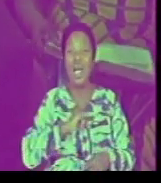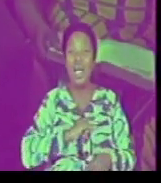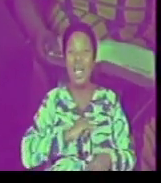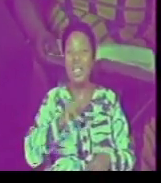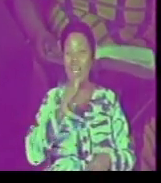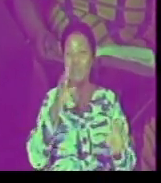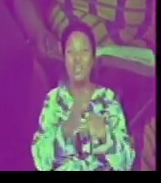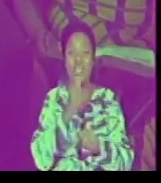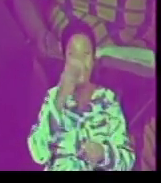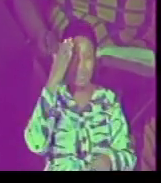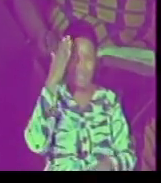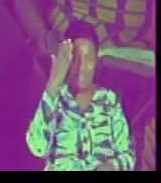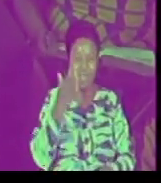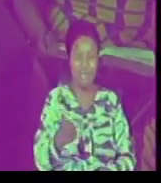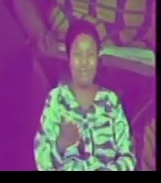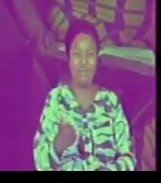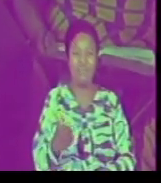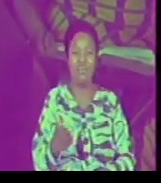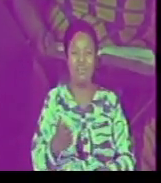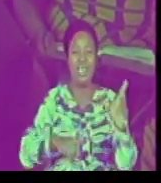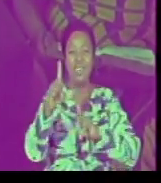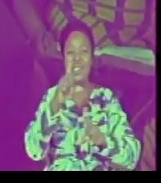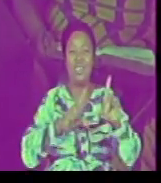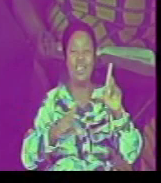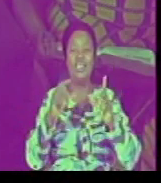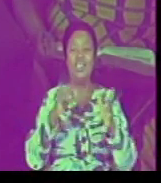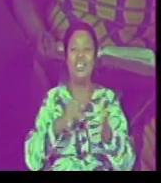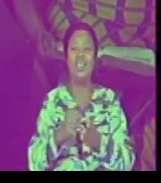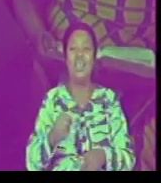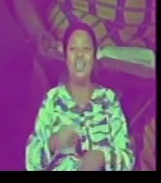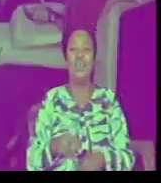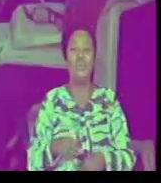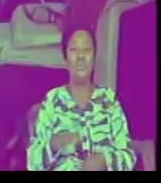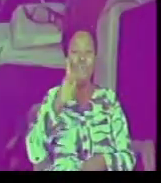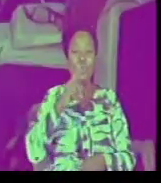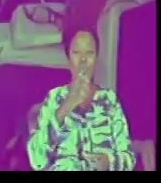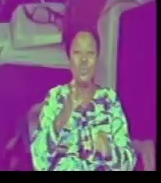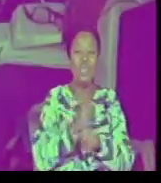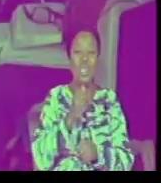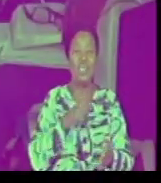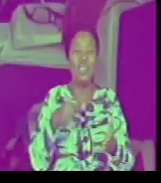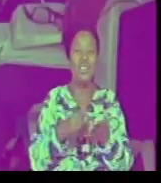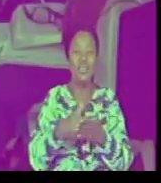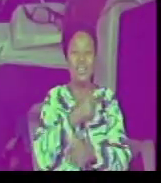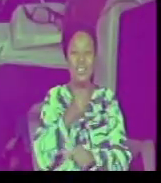Somebody, are you going to get there this year?